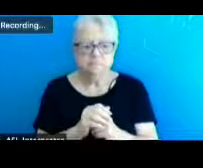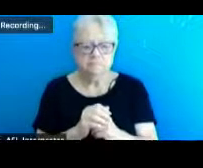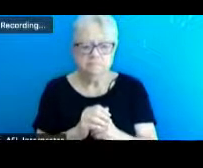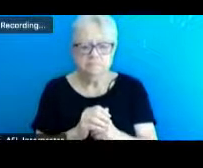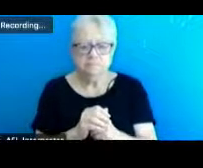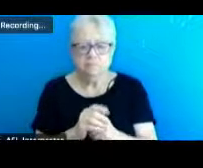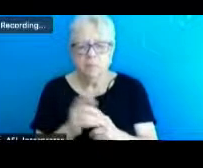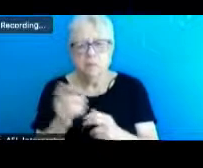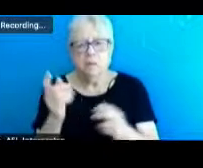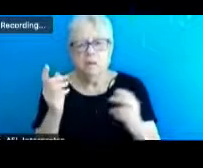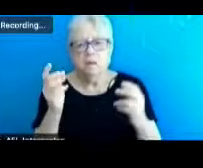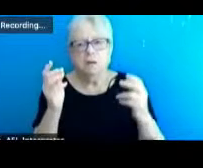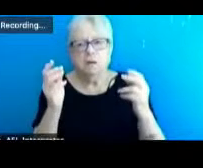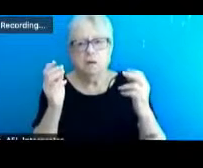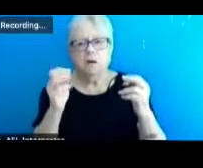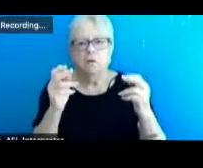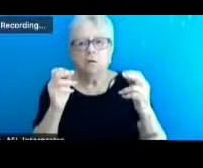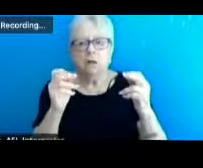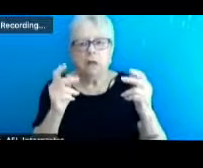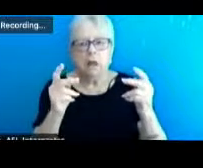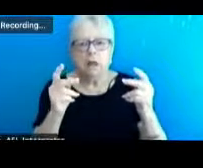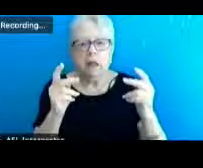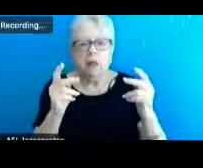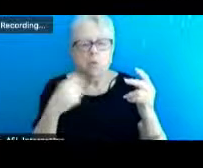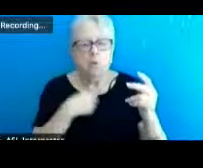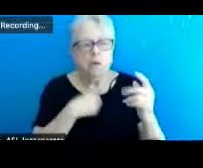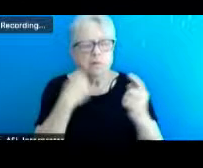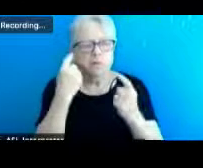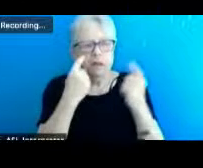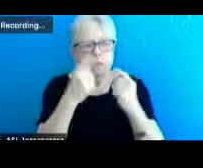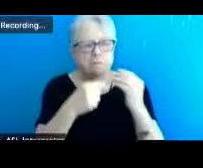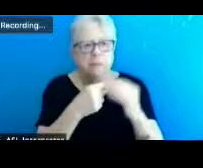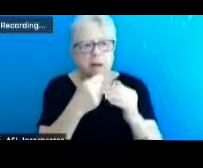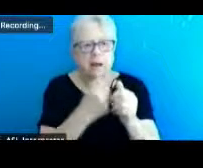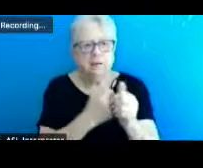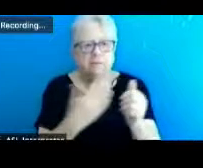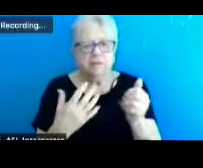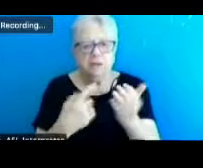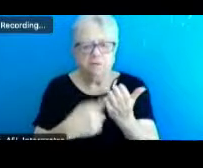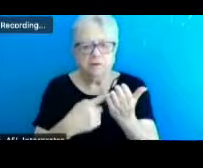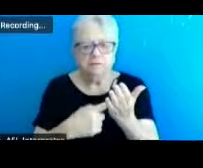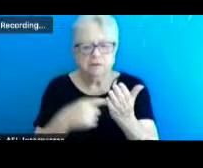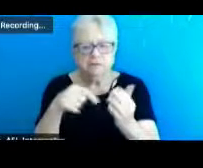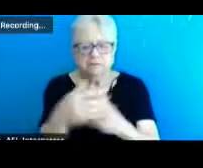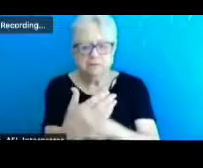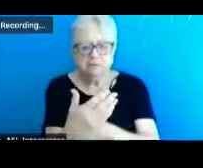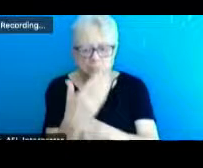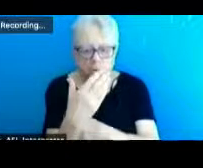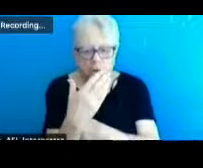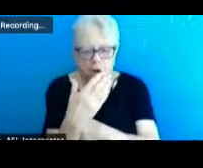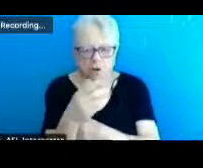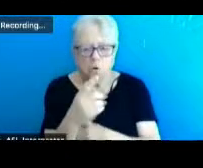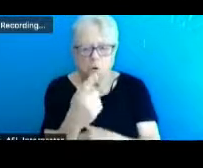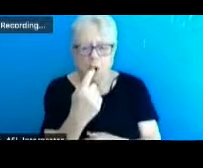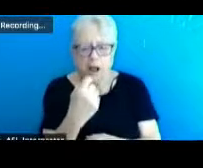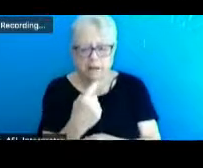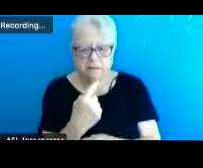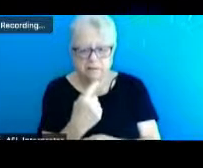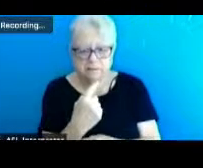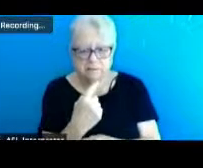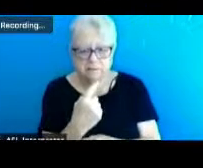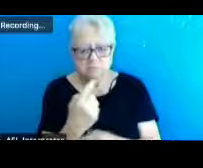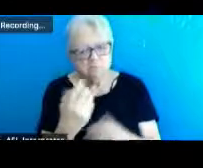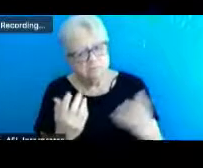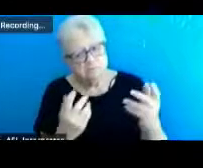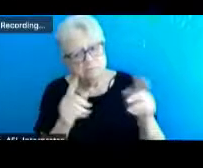Okay, so then we're thinking about everything we've discussed this morning, and I guess you're asking if it all sounds good and whether